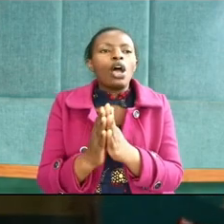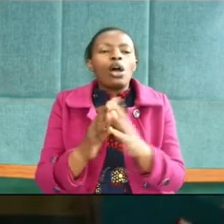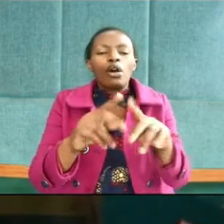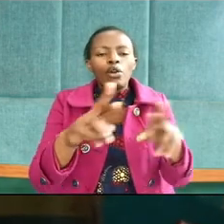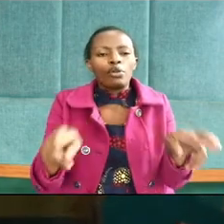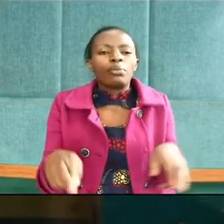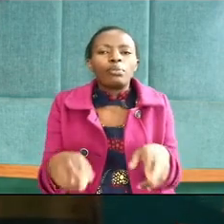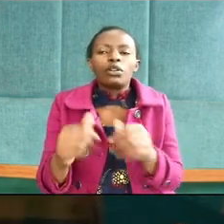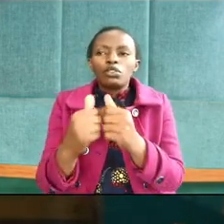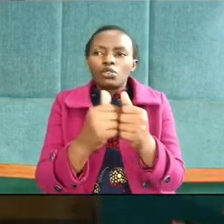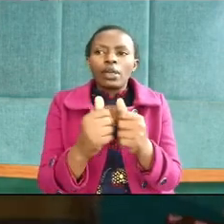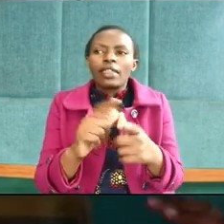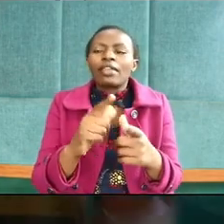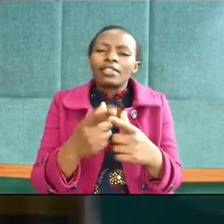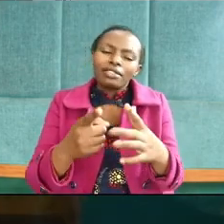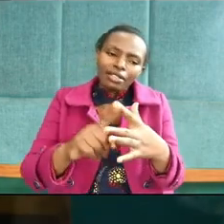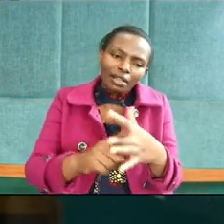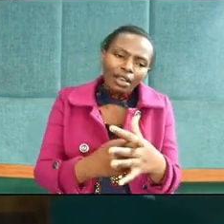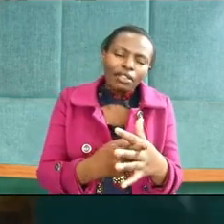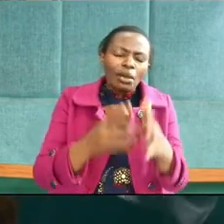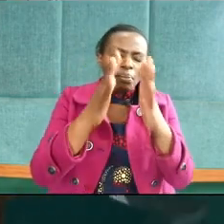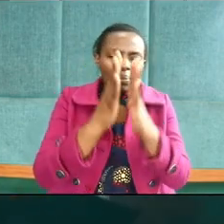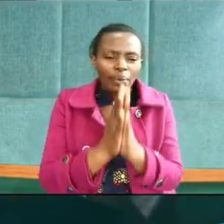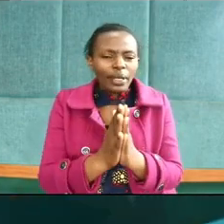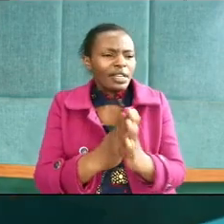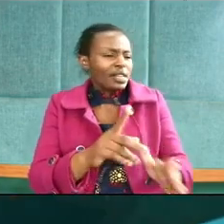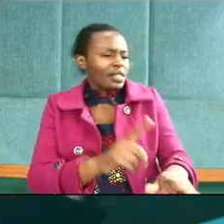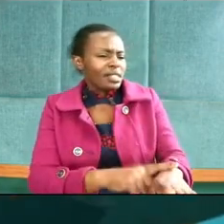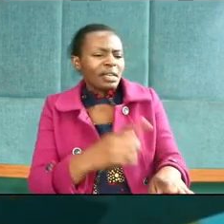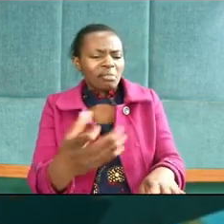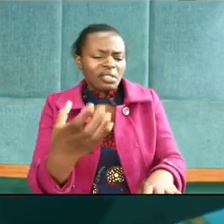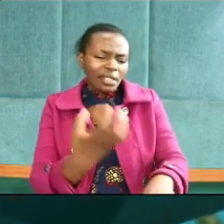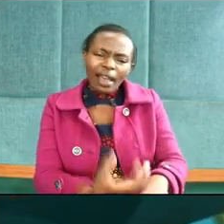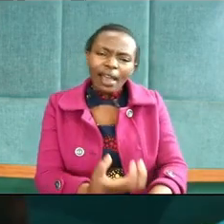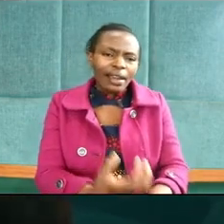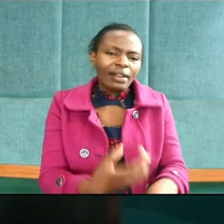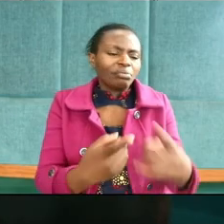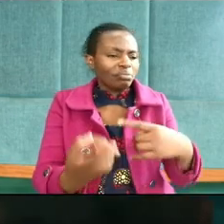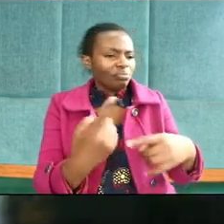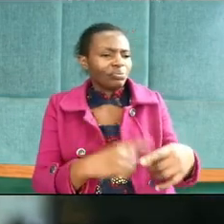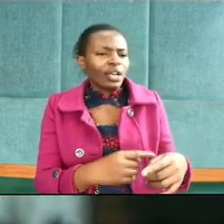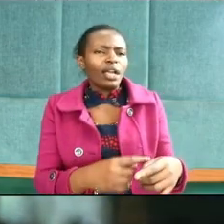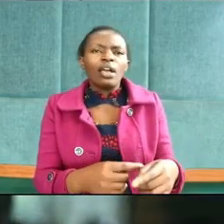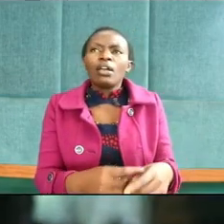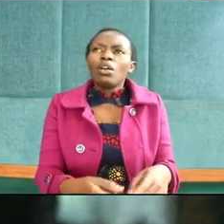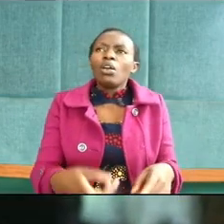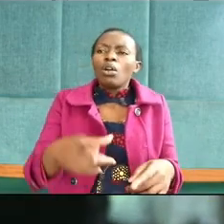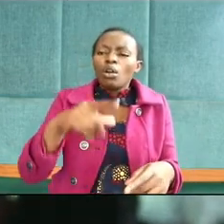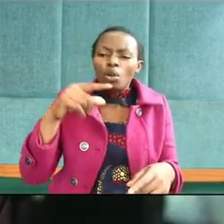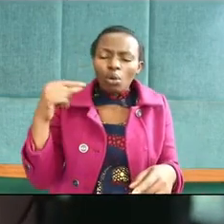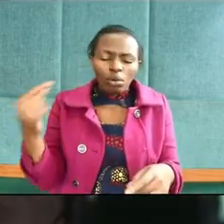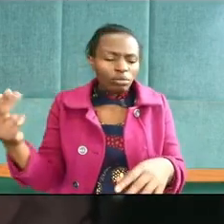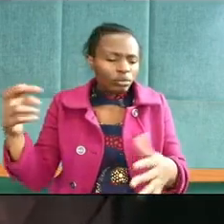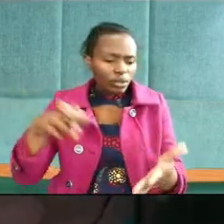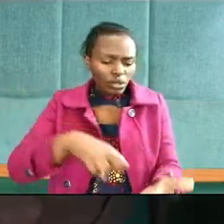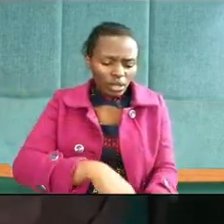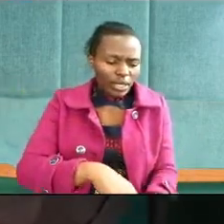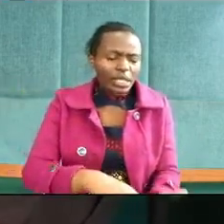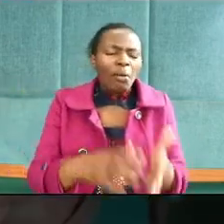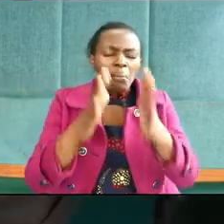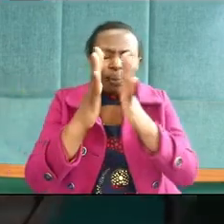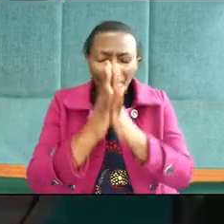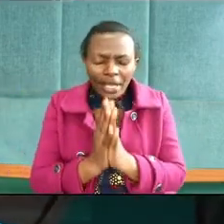as husband and wife. When difficult moments are there, go down on your knees as a